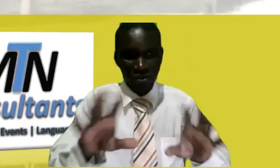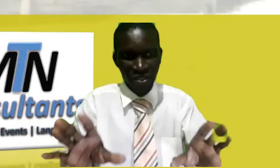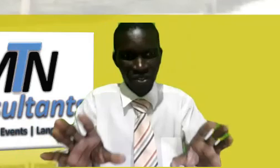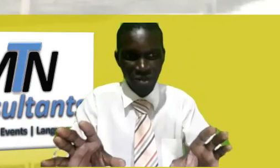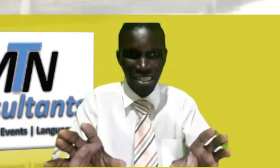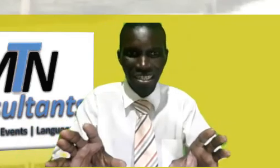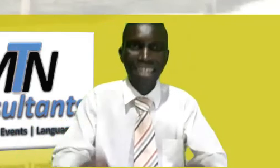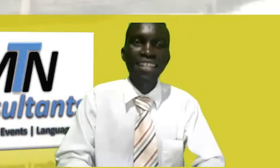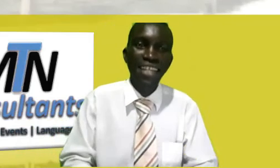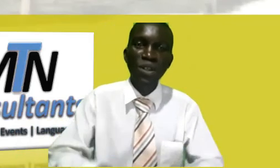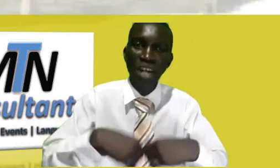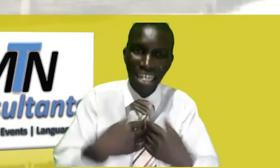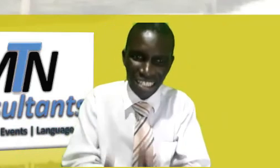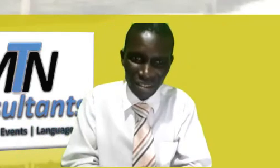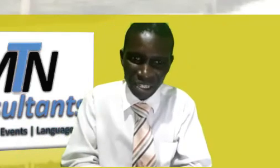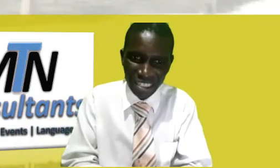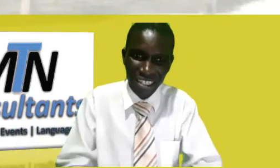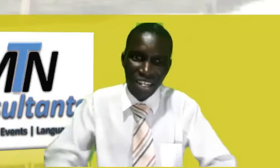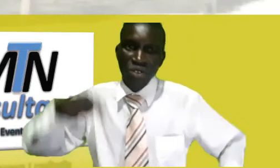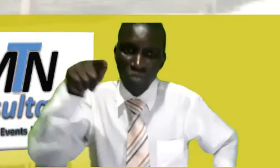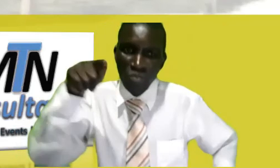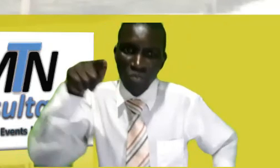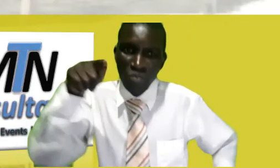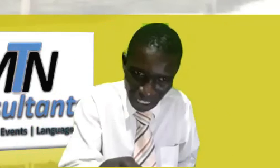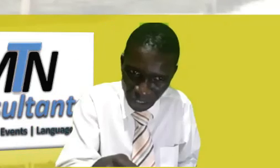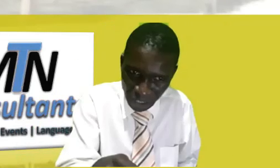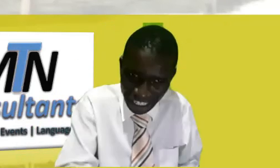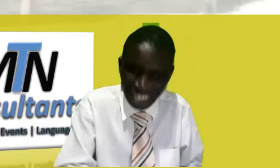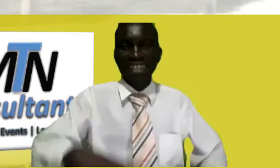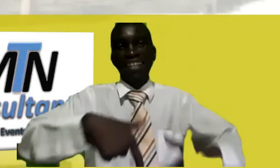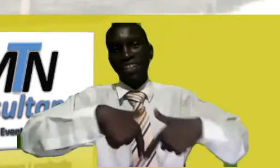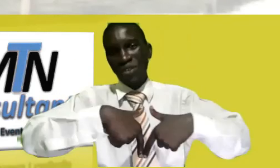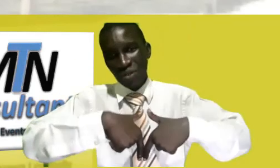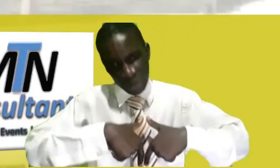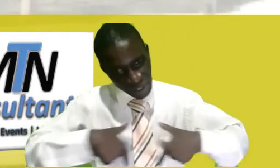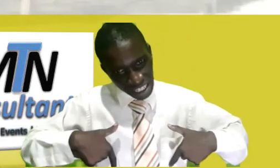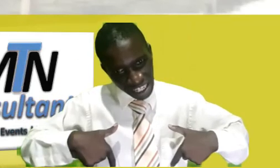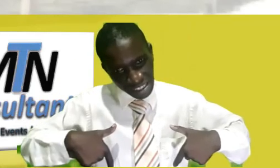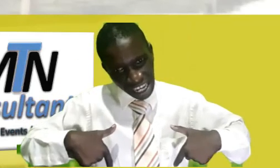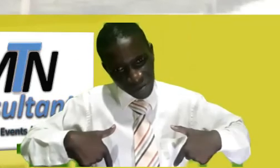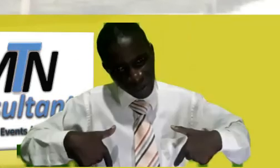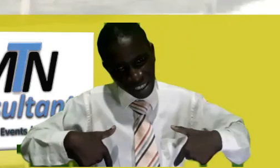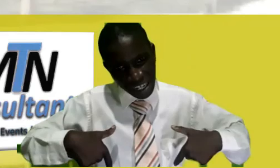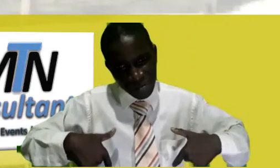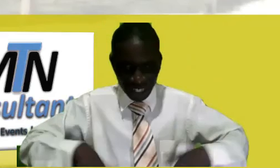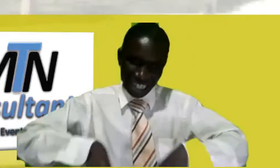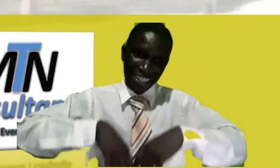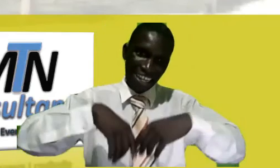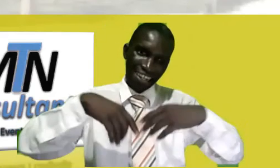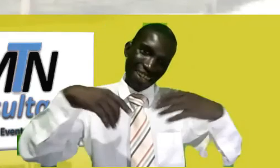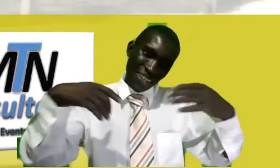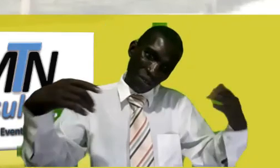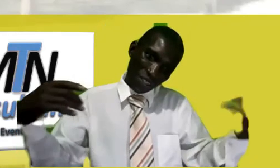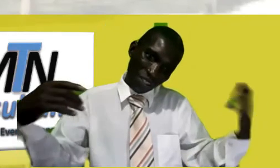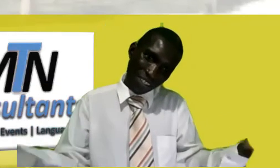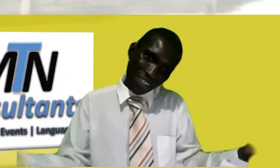worry about finger spelling. Then when you're asking the person again, you point to that person, you do the name, sign for the name, and